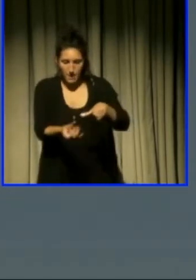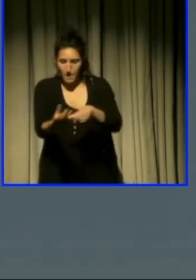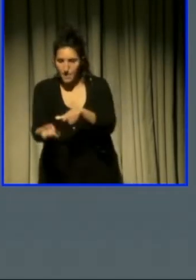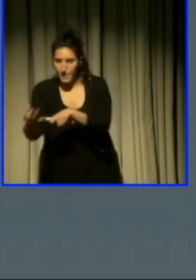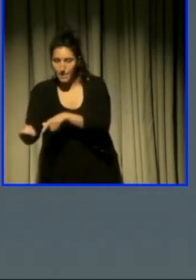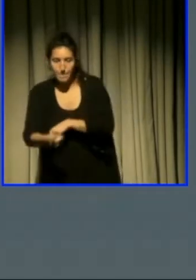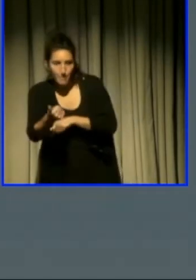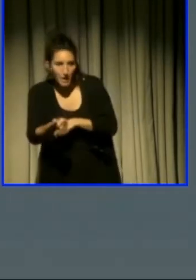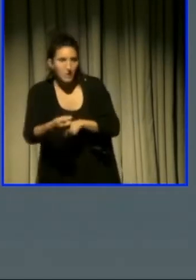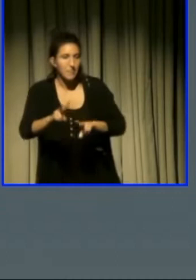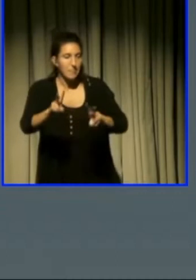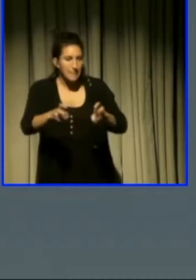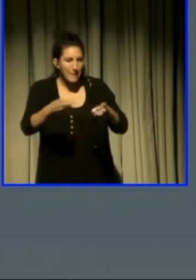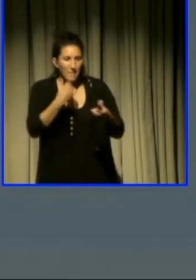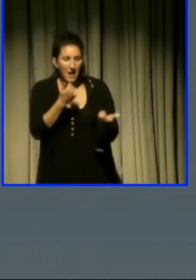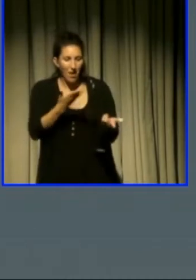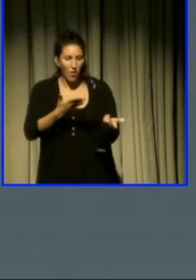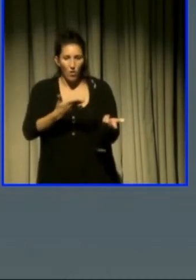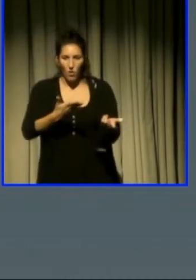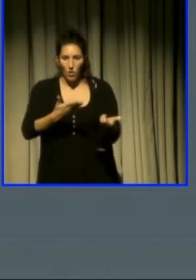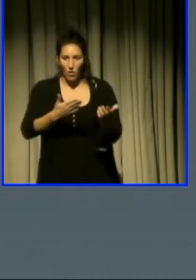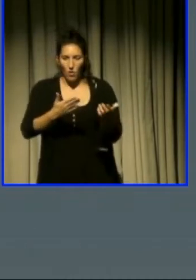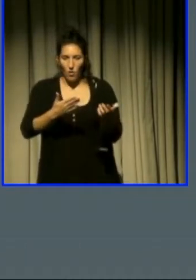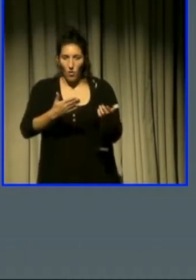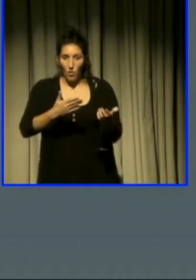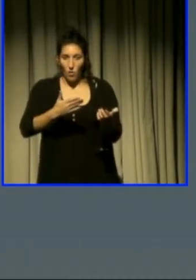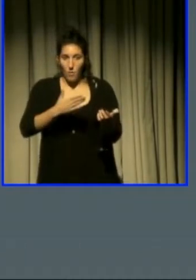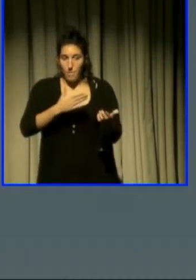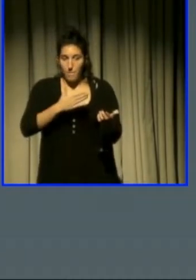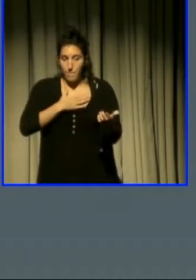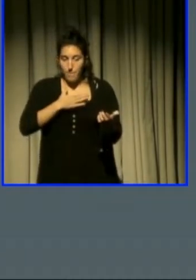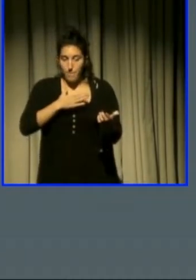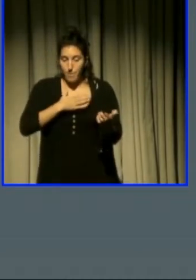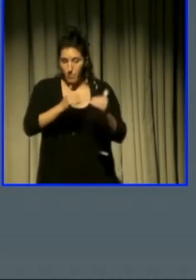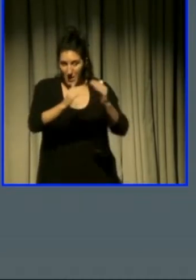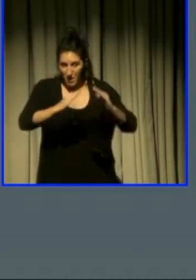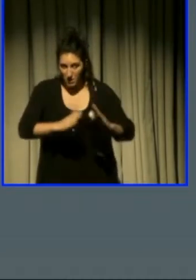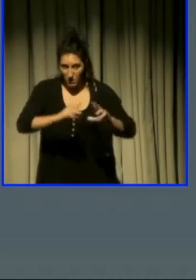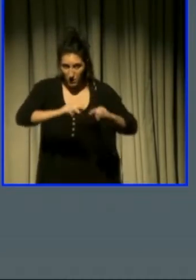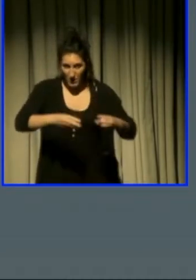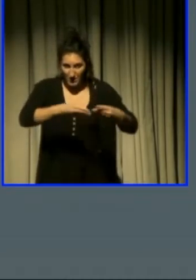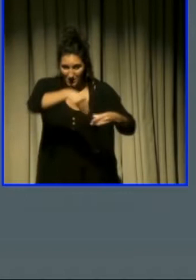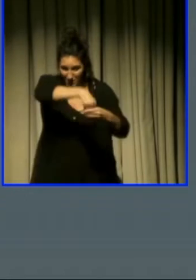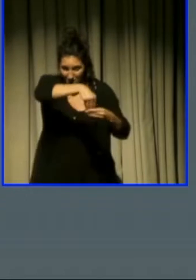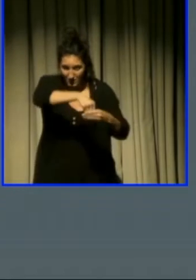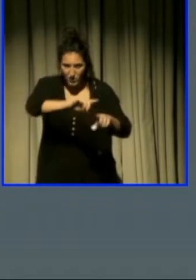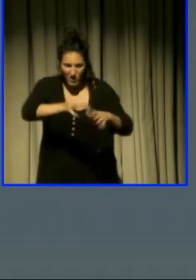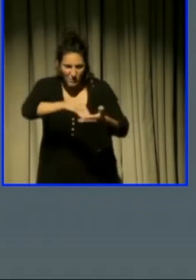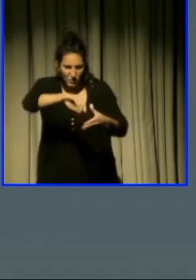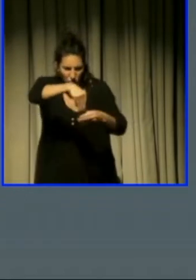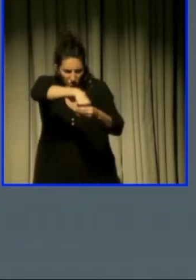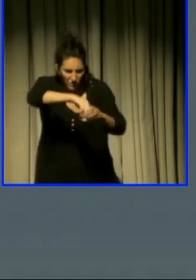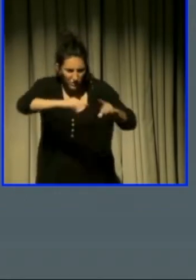sold, and digital worlds being made for us to dip in and out of very easily, at the touch of a button, in fact.